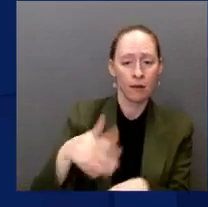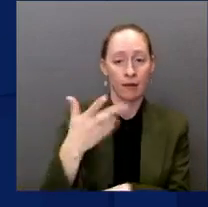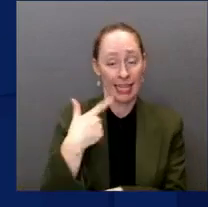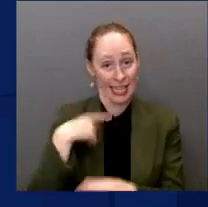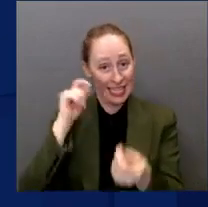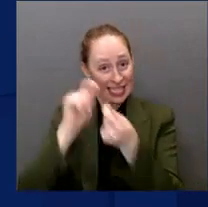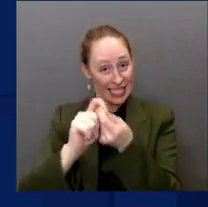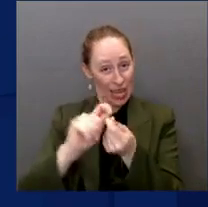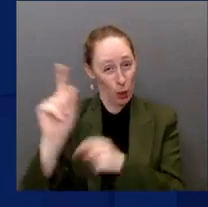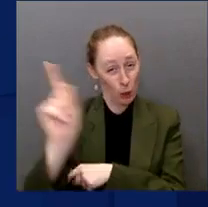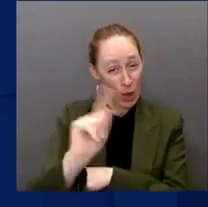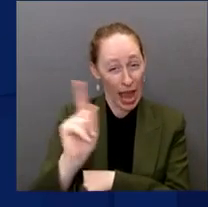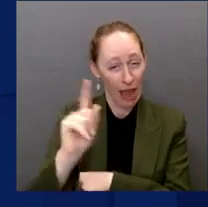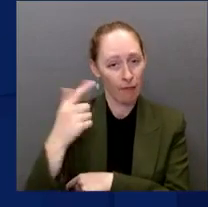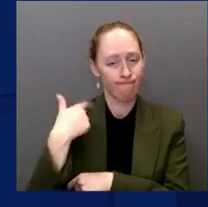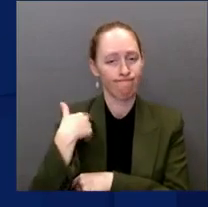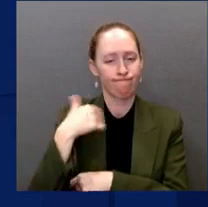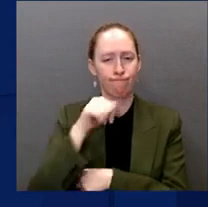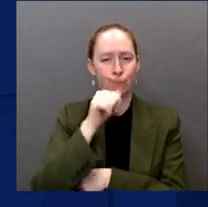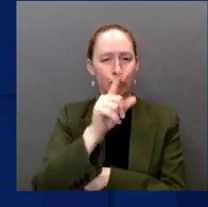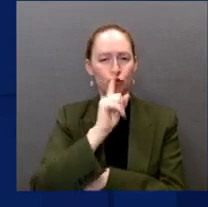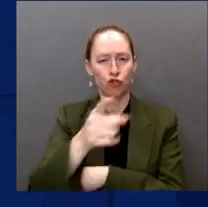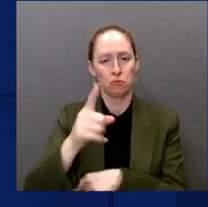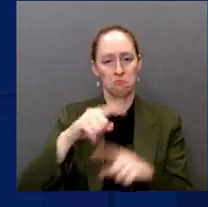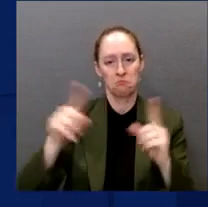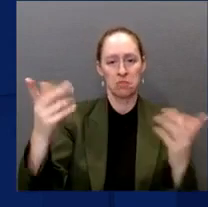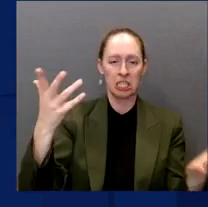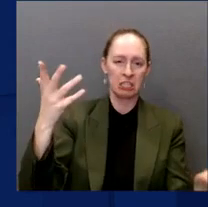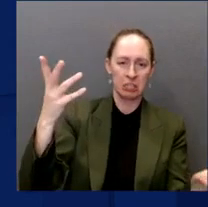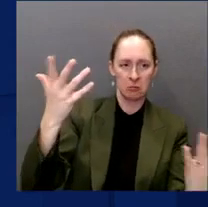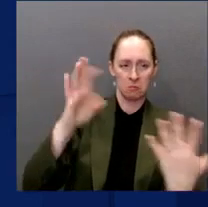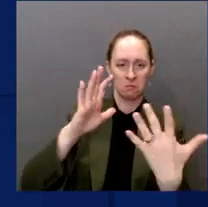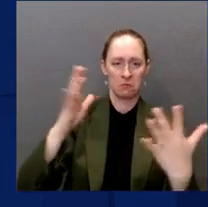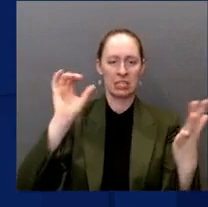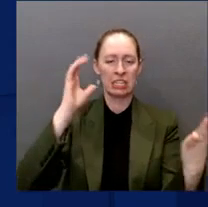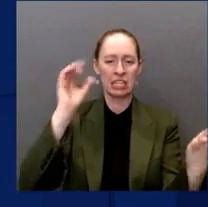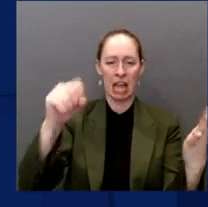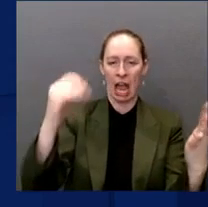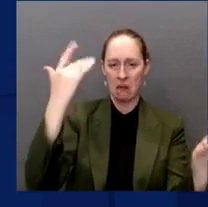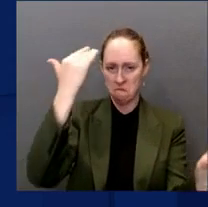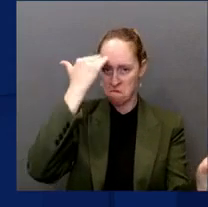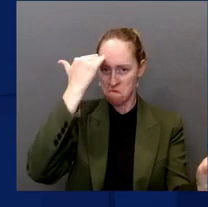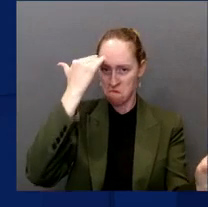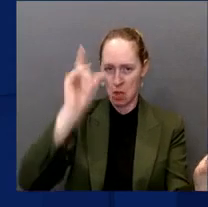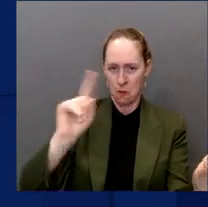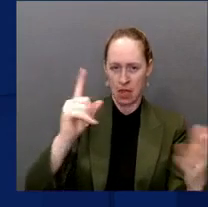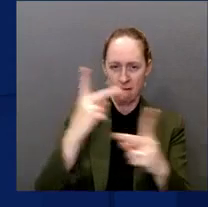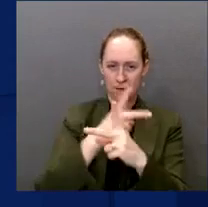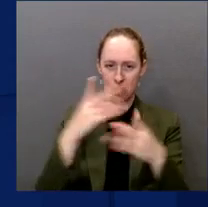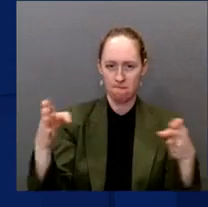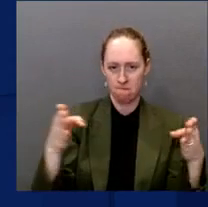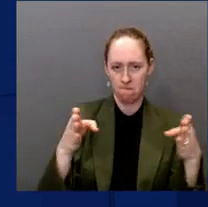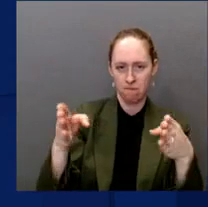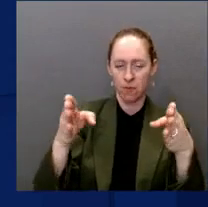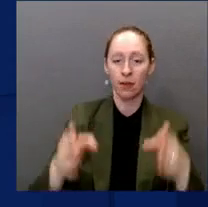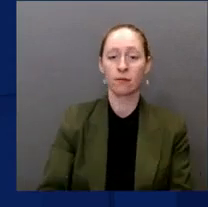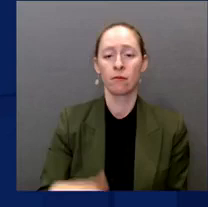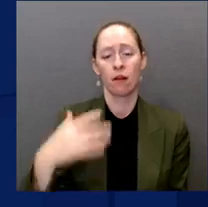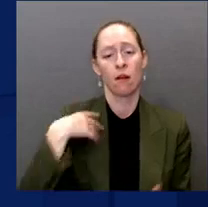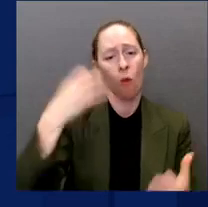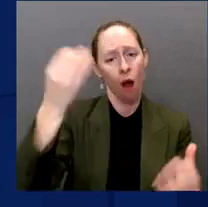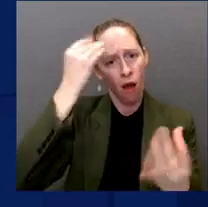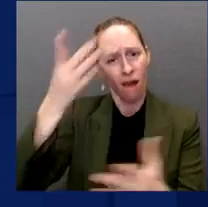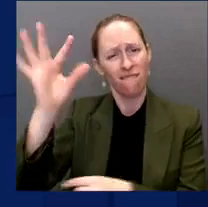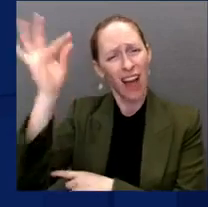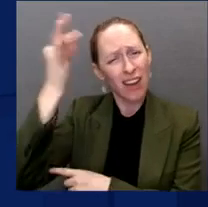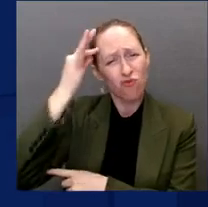to hit. I made it clear to the governor and the mayors that the federal government is ready to help in every single way possible. And I